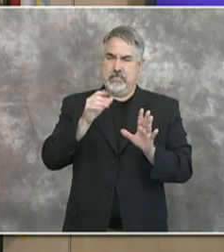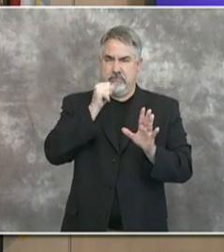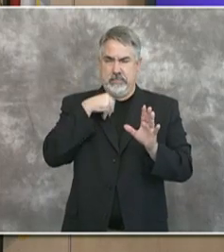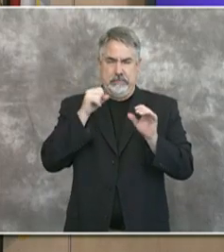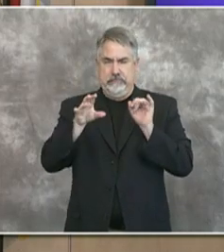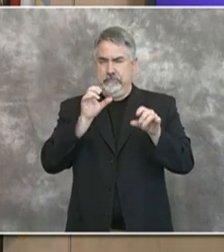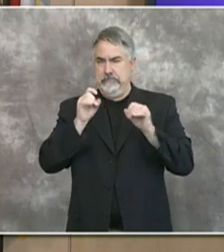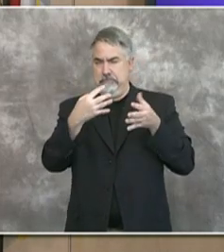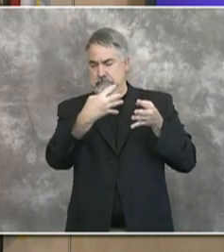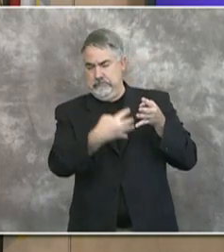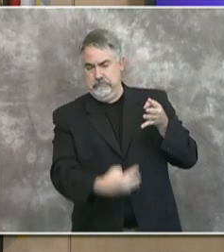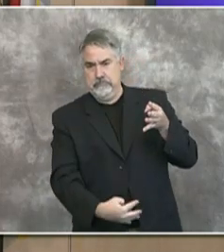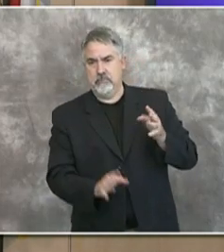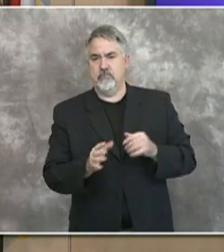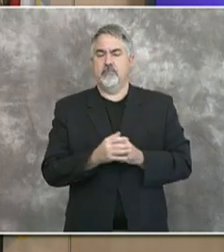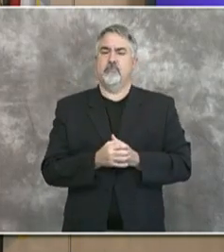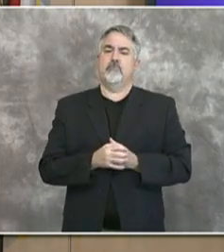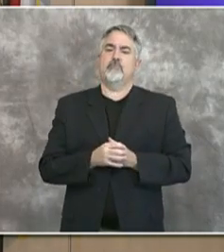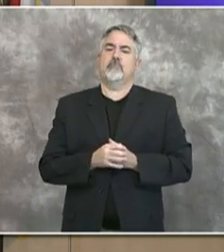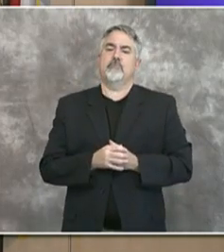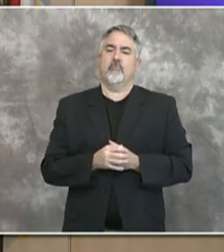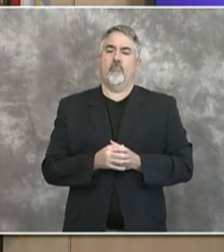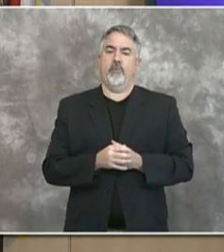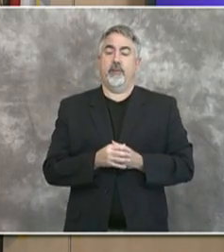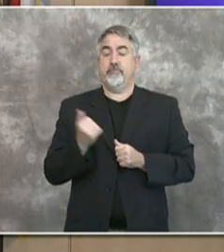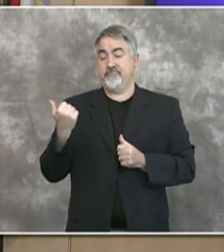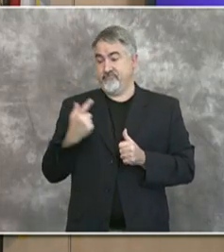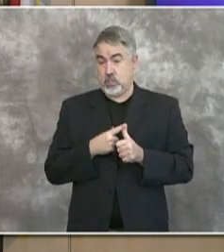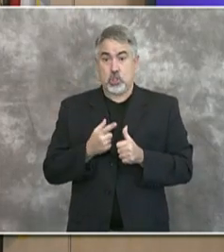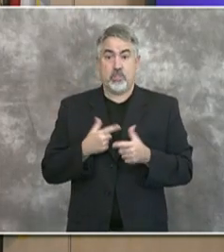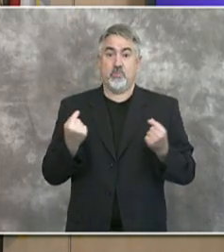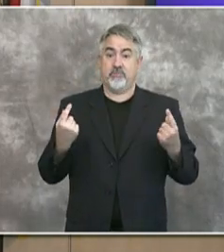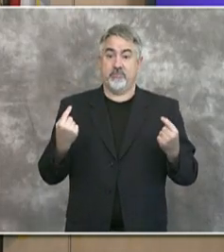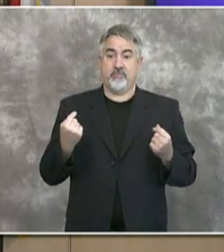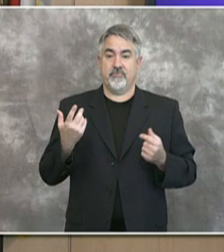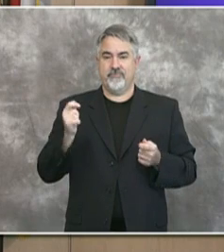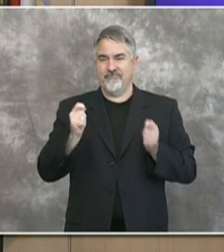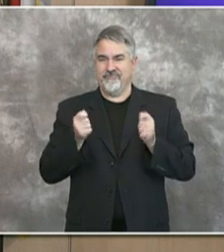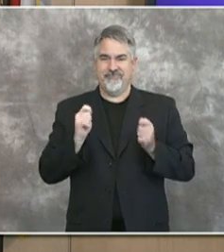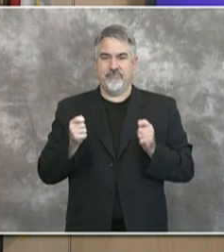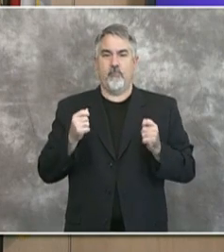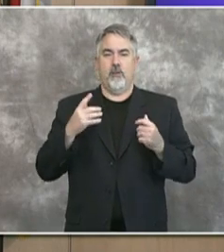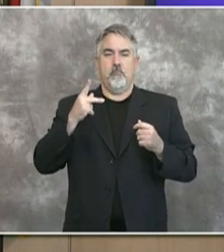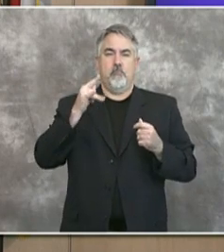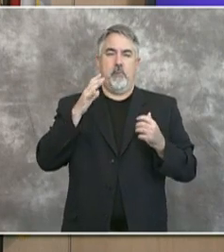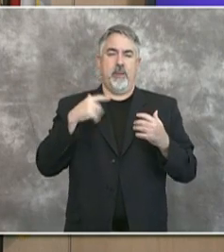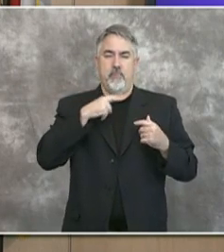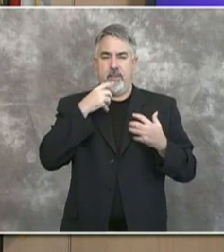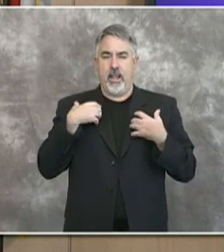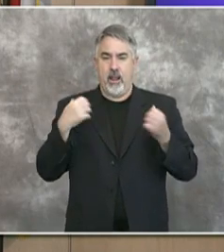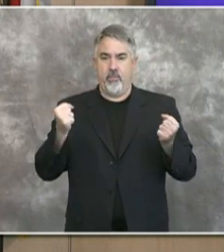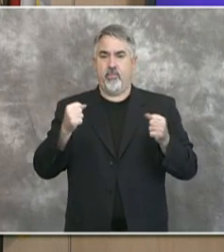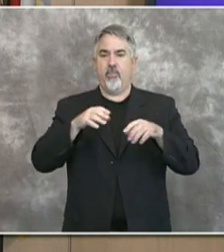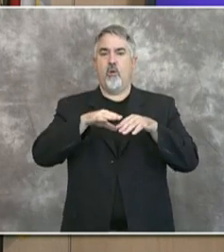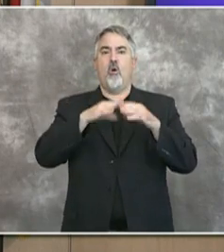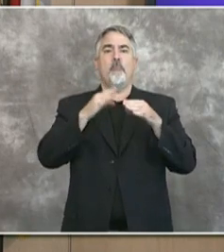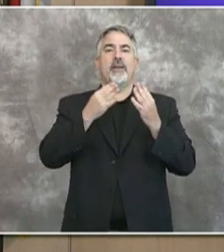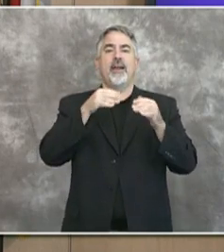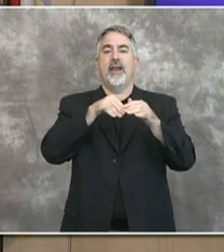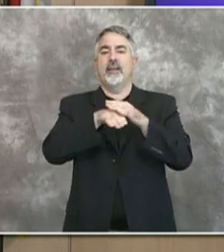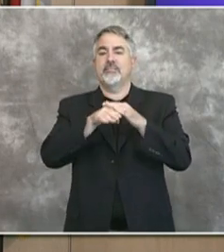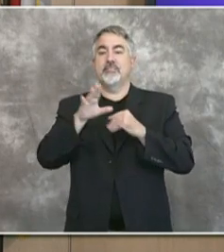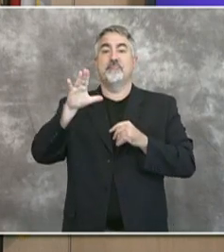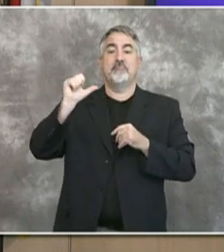these. First off, today we will be modifying our public health order to open up access to the beach, the